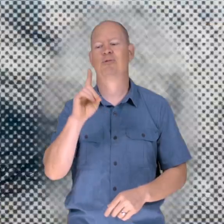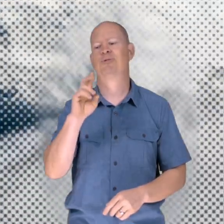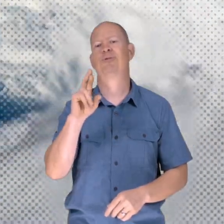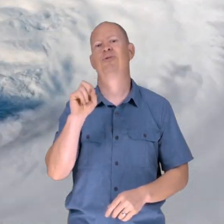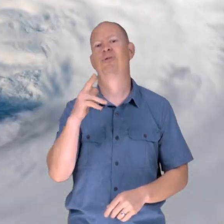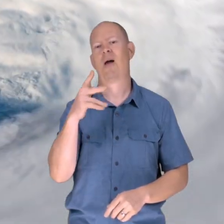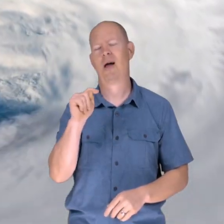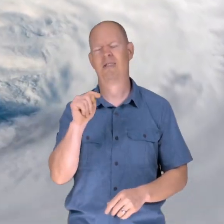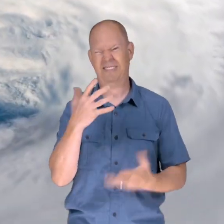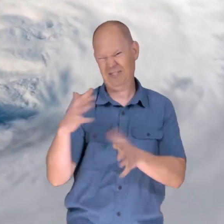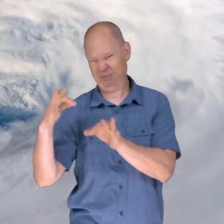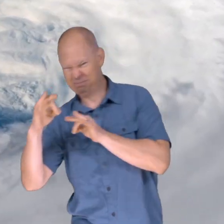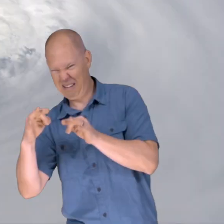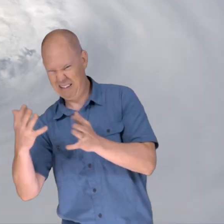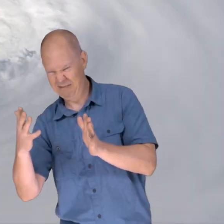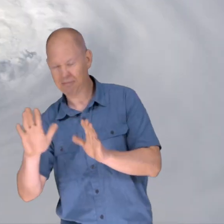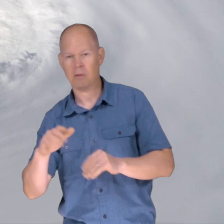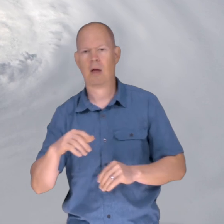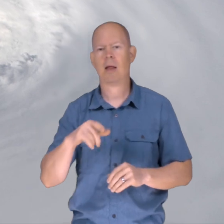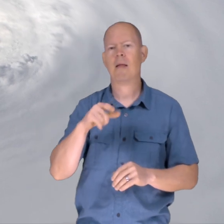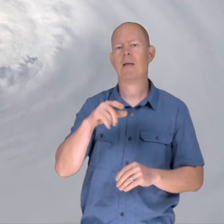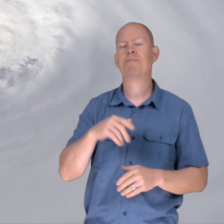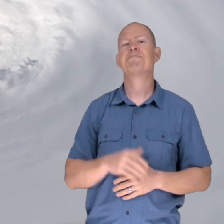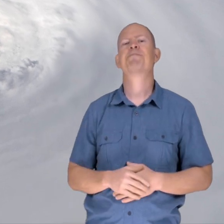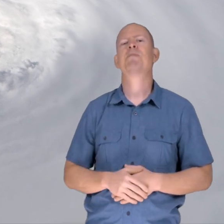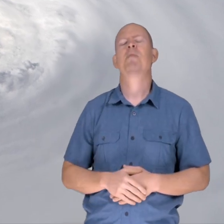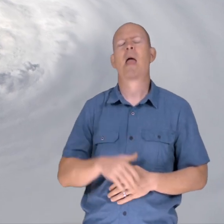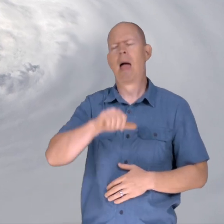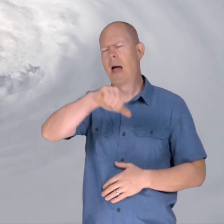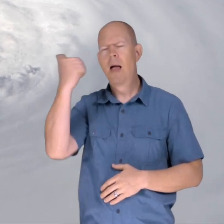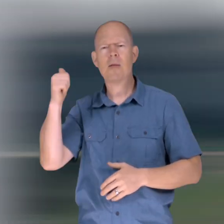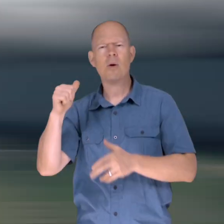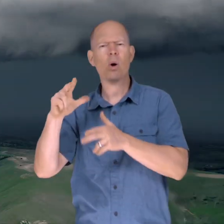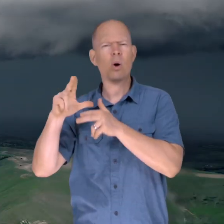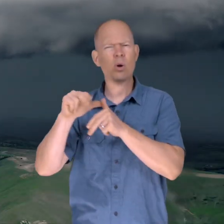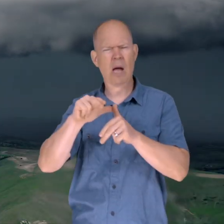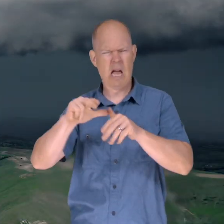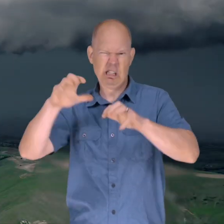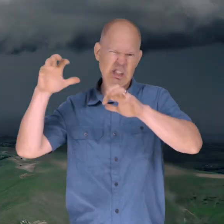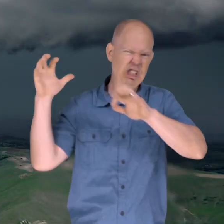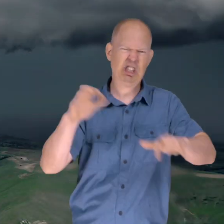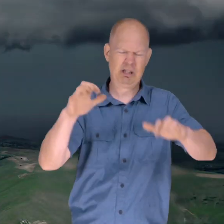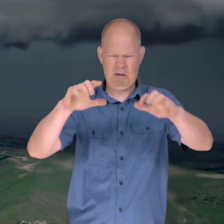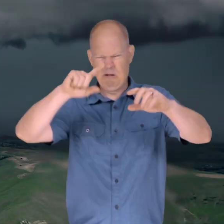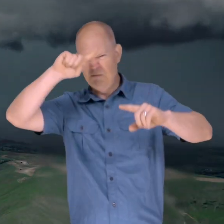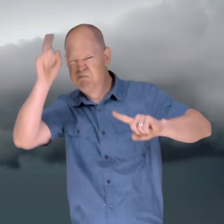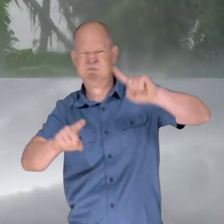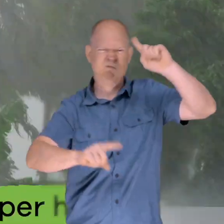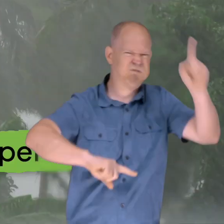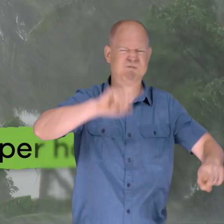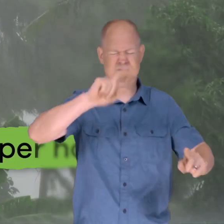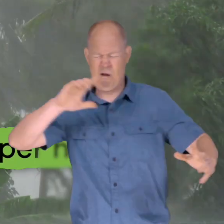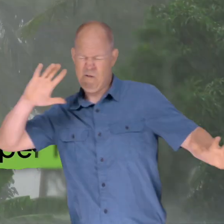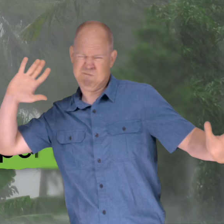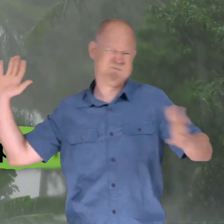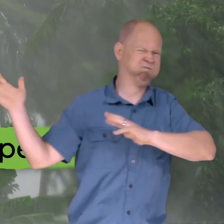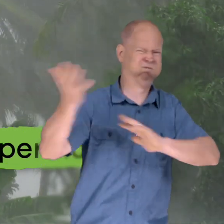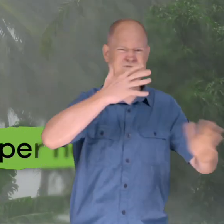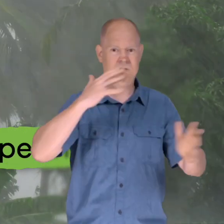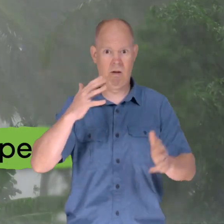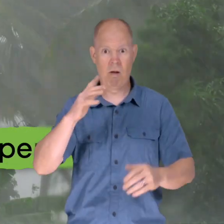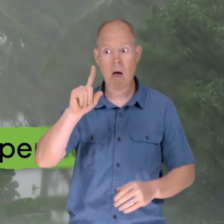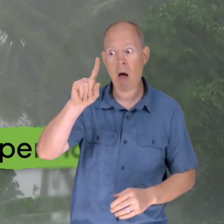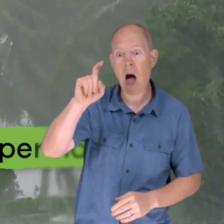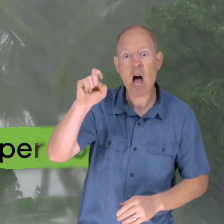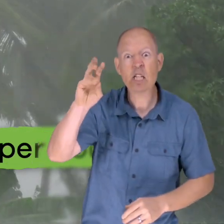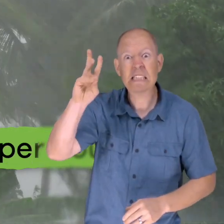Hurricanes are giant, swirling storms accompanied by severe thunderstorms and high winds